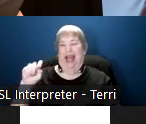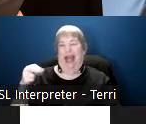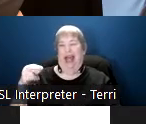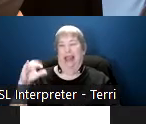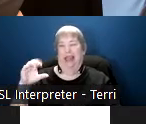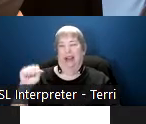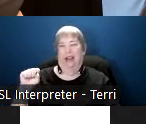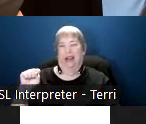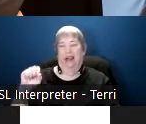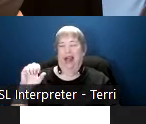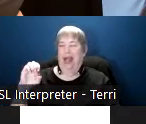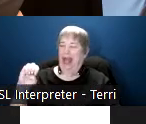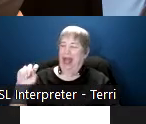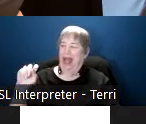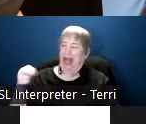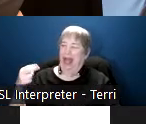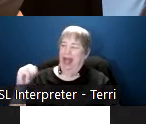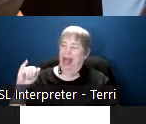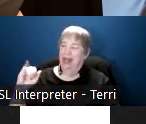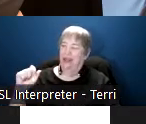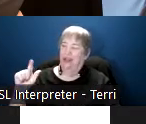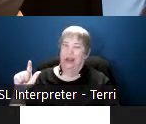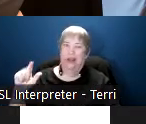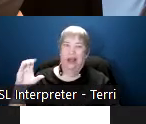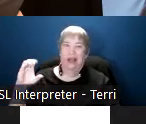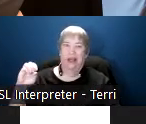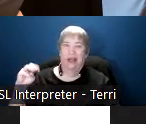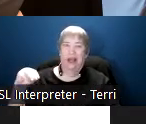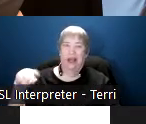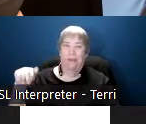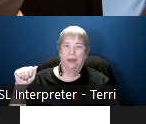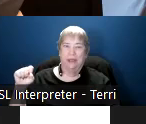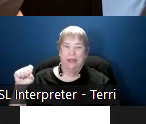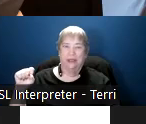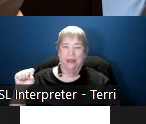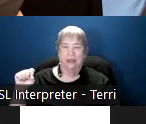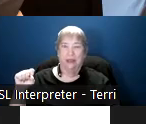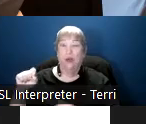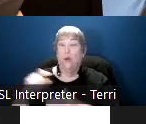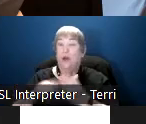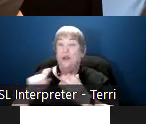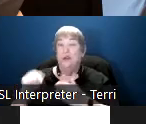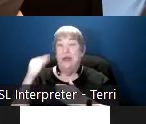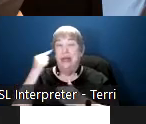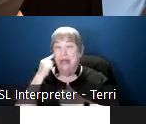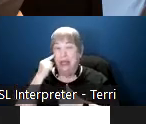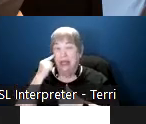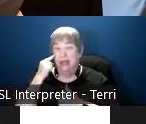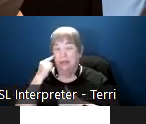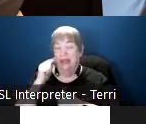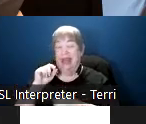decisions. So, the question you want to ask yourself when making an ethical decision is, does this